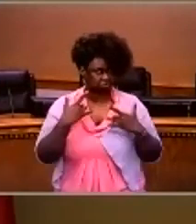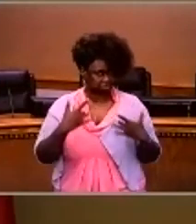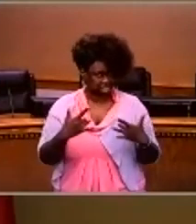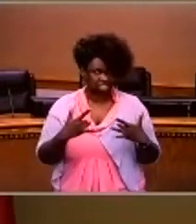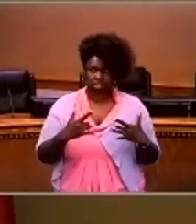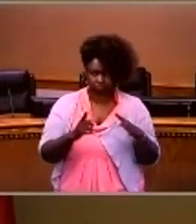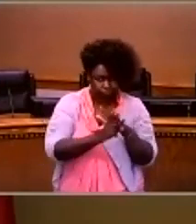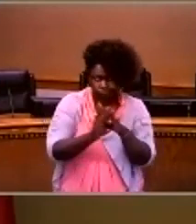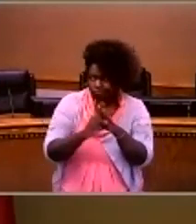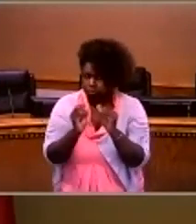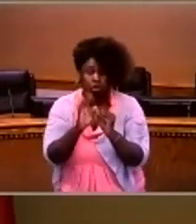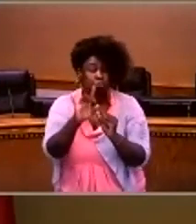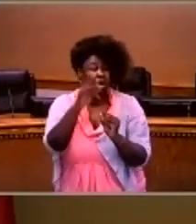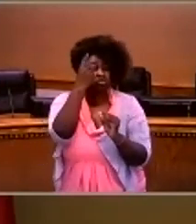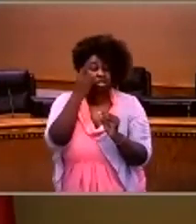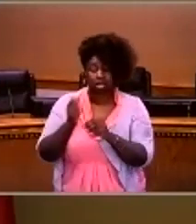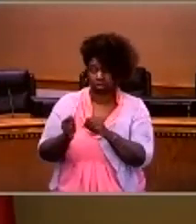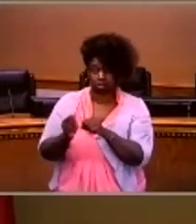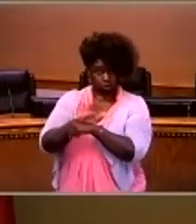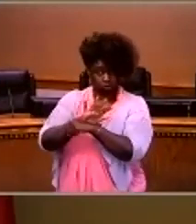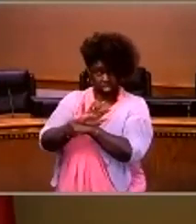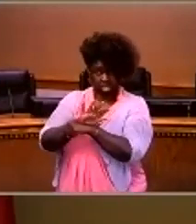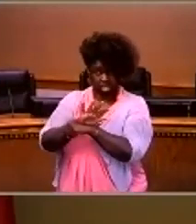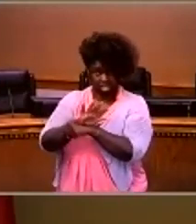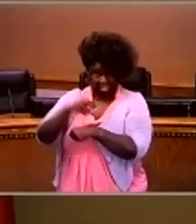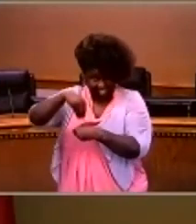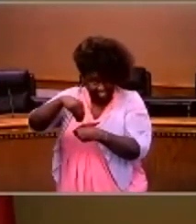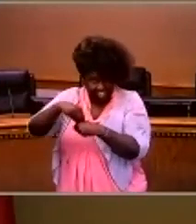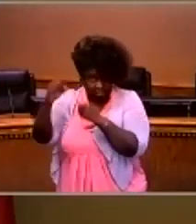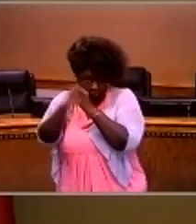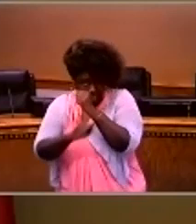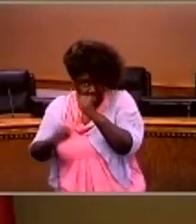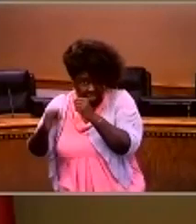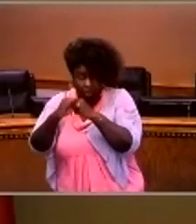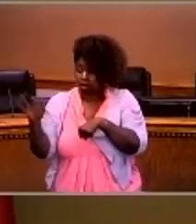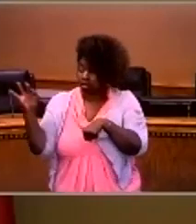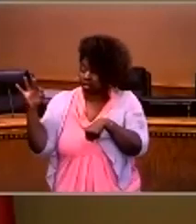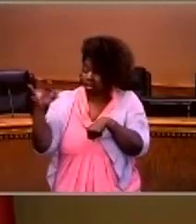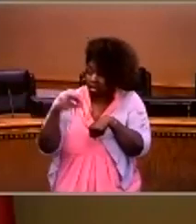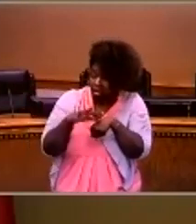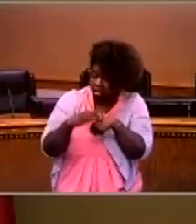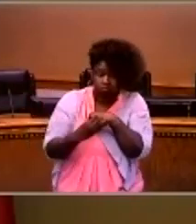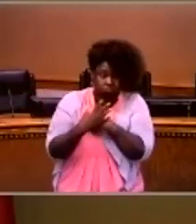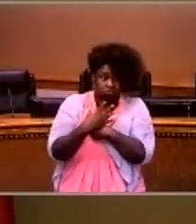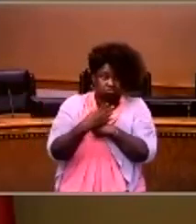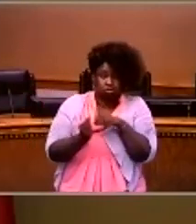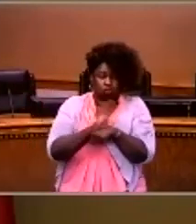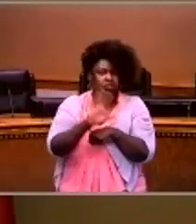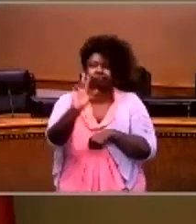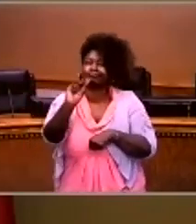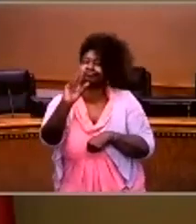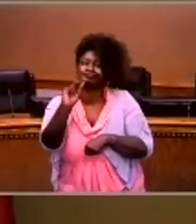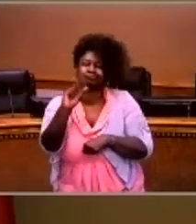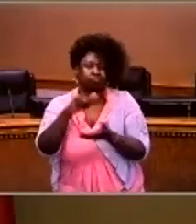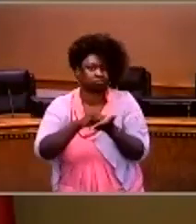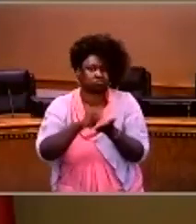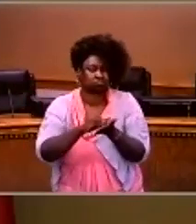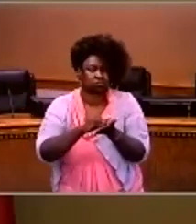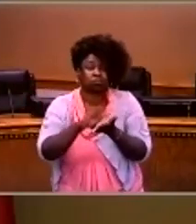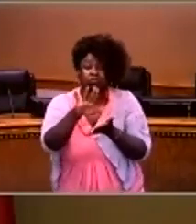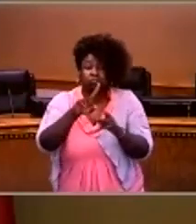COVID-19. Please remember to tip and toss containers or other items in your yard on your property that can hold water, as